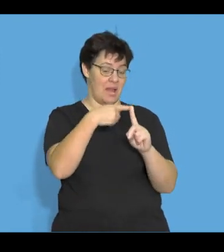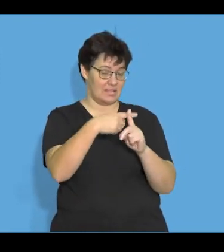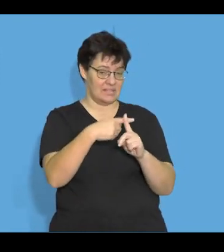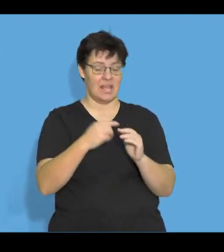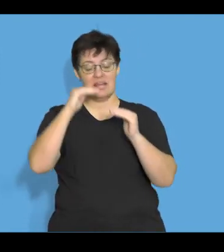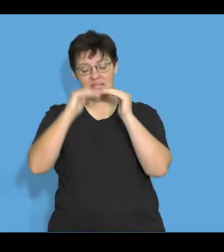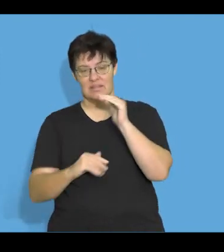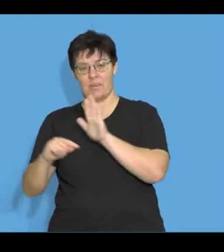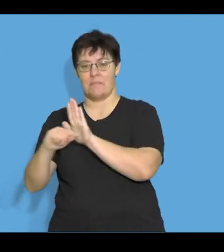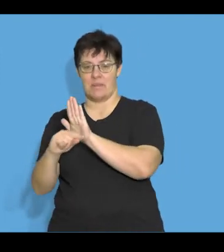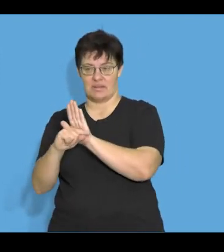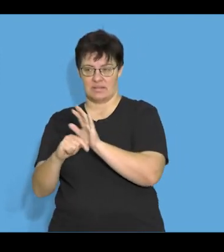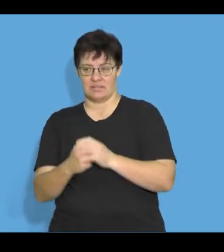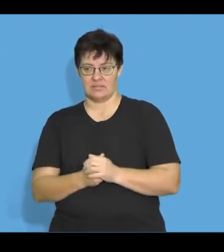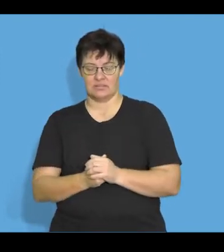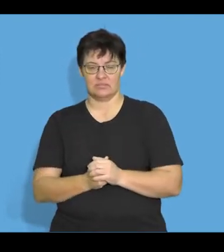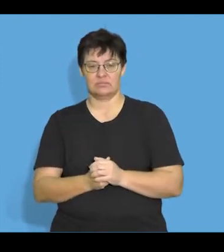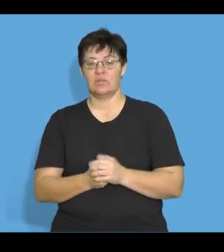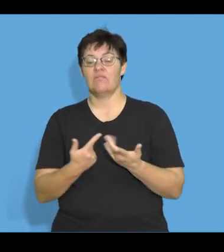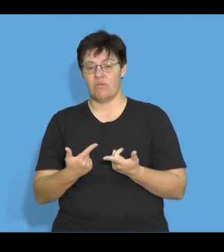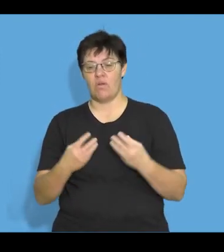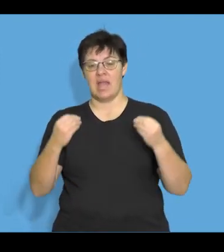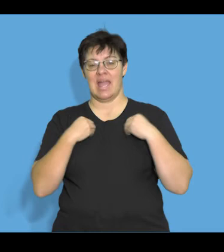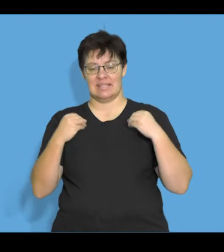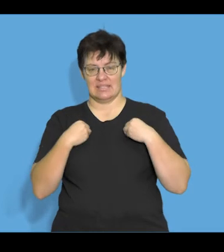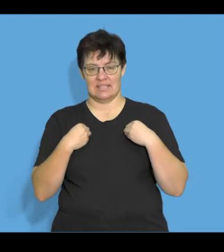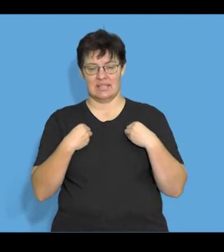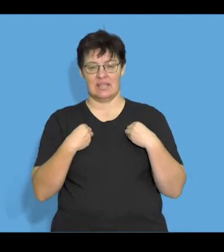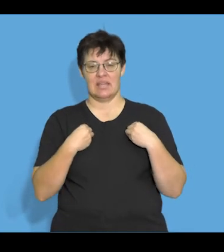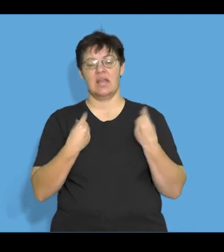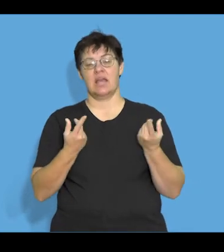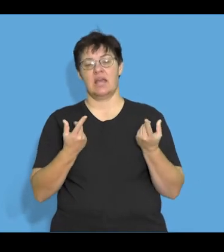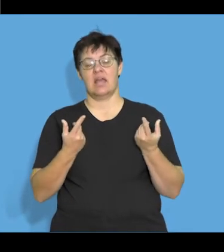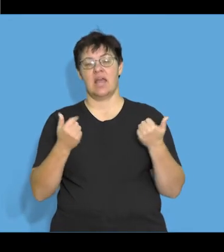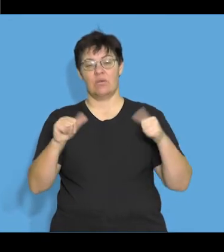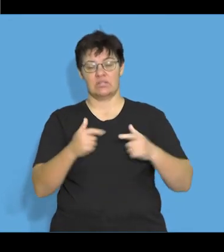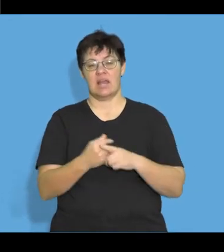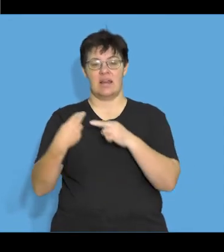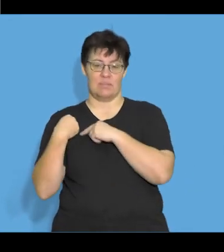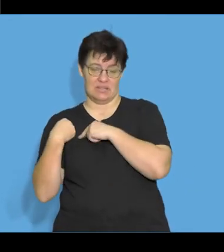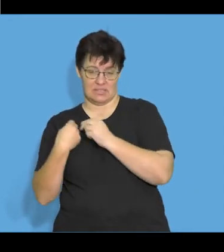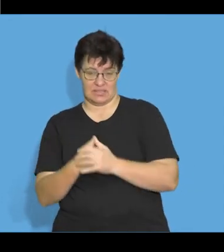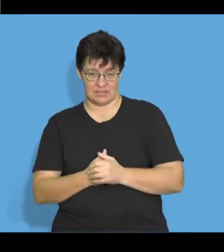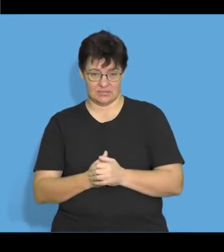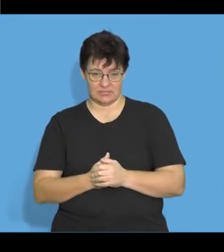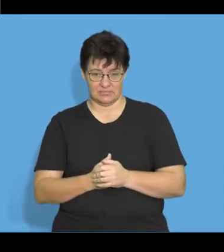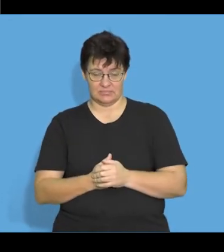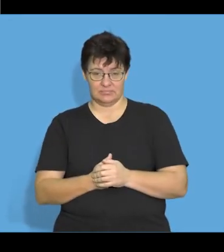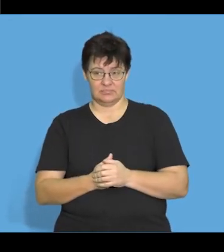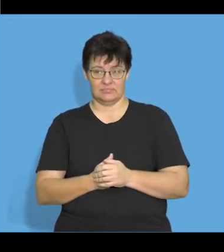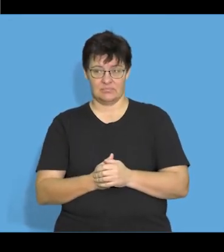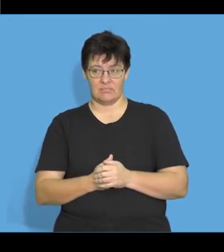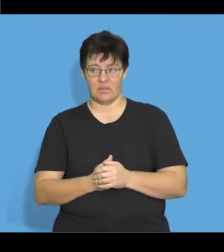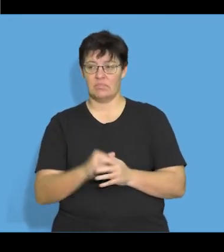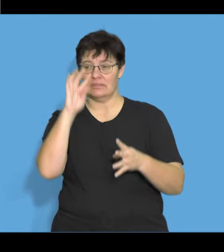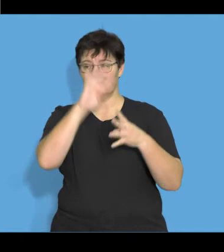a decrease with a minus sign for assets, equities, and liabilities. All right, so here we go. This is the table that